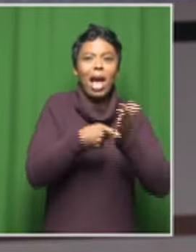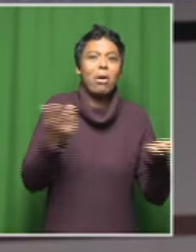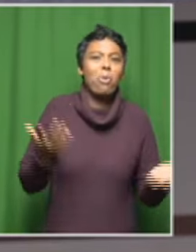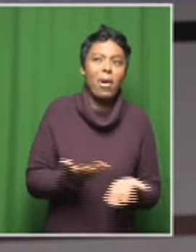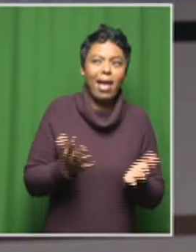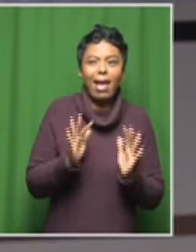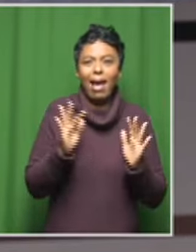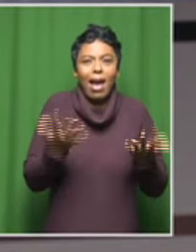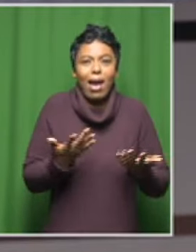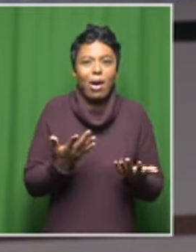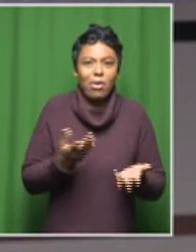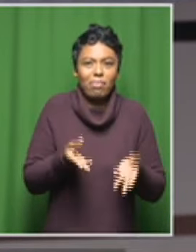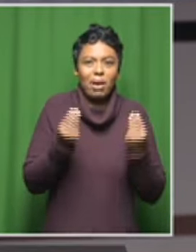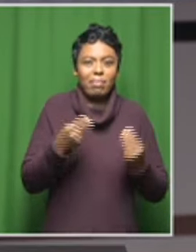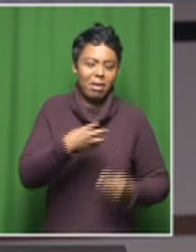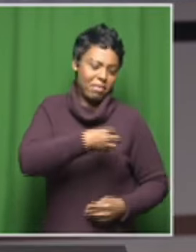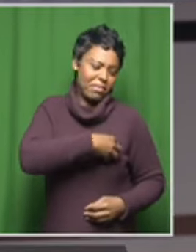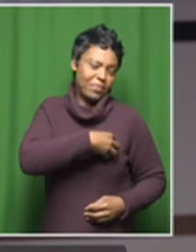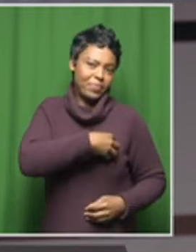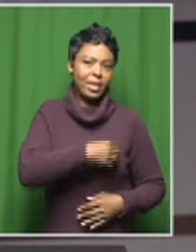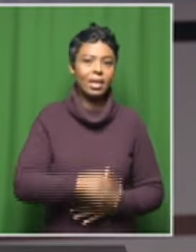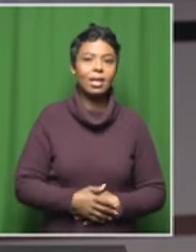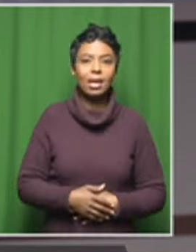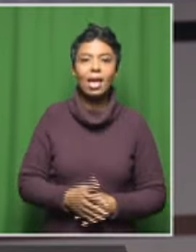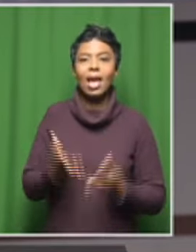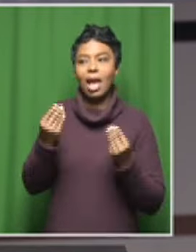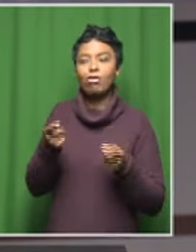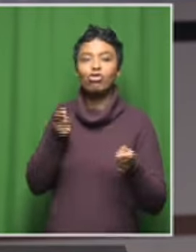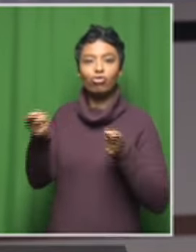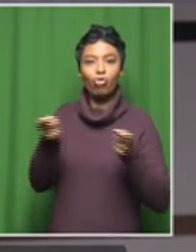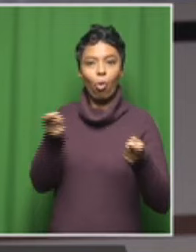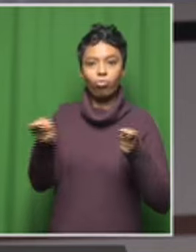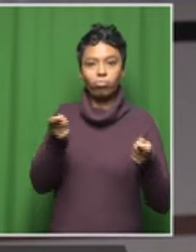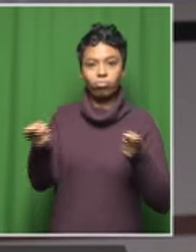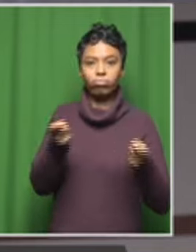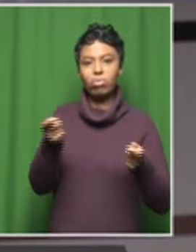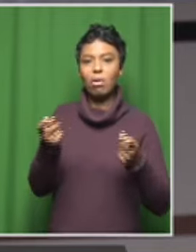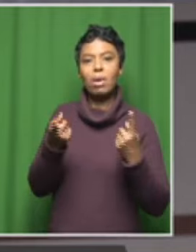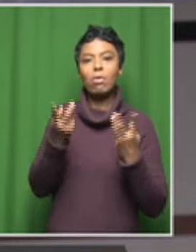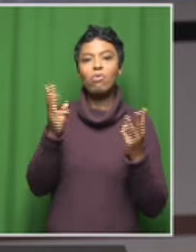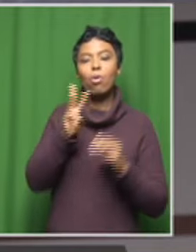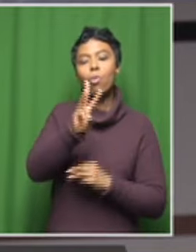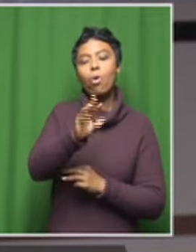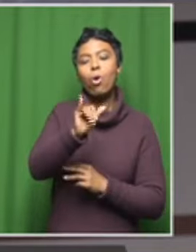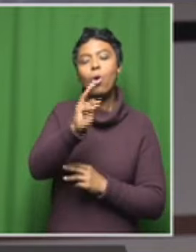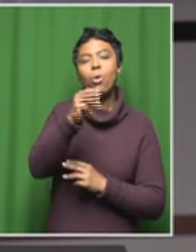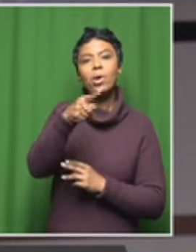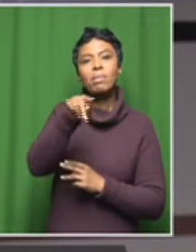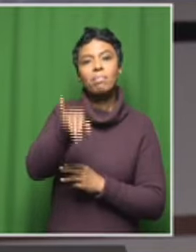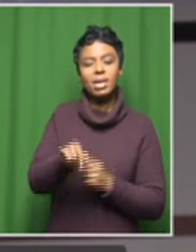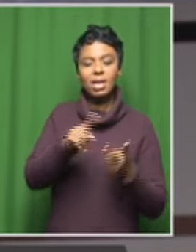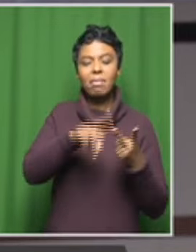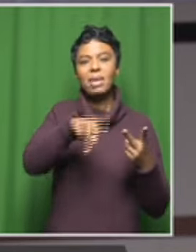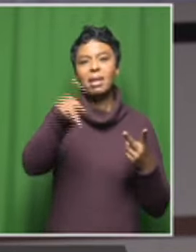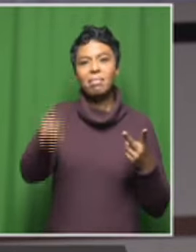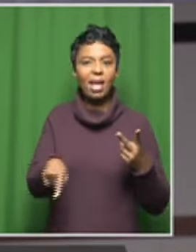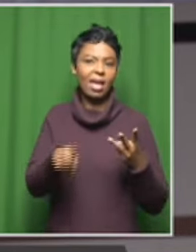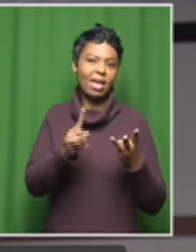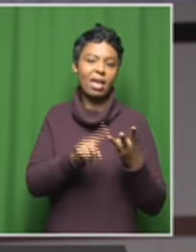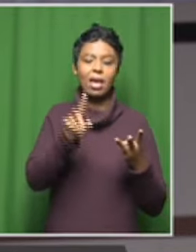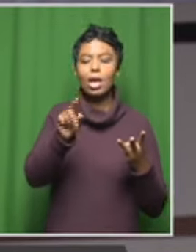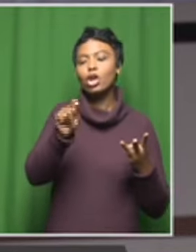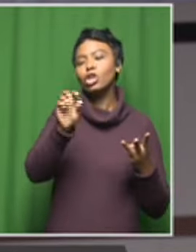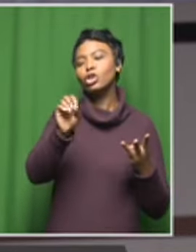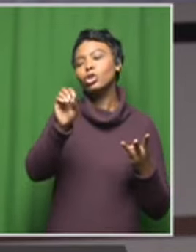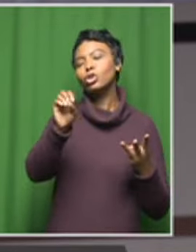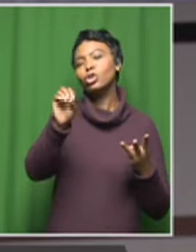work? So we've got retail partners where you can go in store and get it from a Wimpy, a Pick n Pay, a Toys R Us, Dis-Chem,